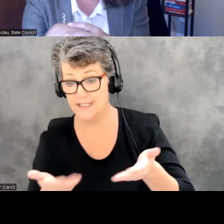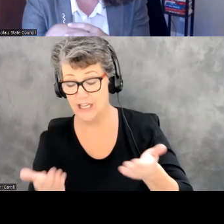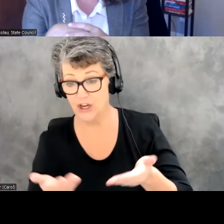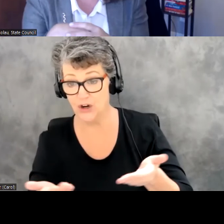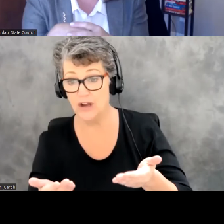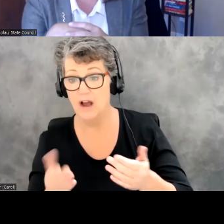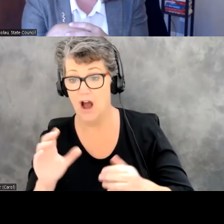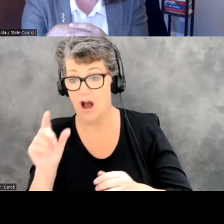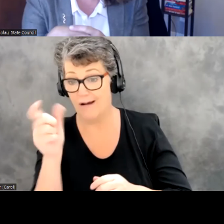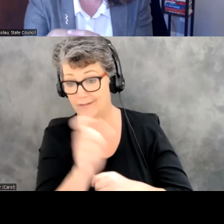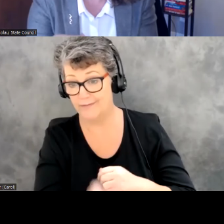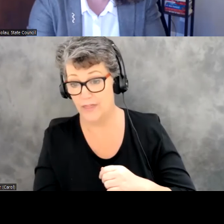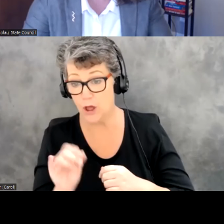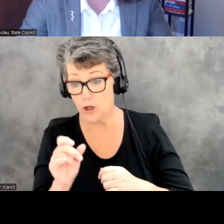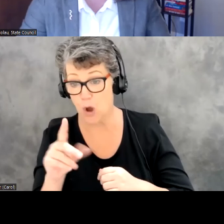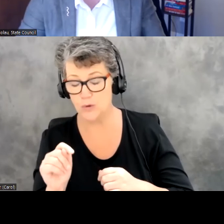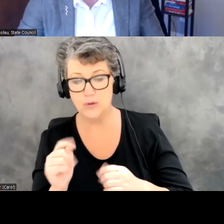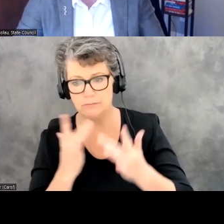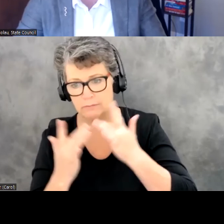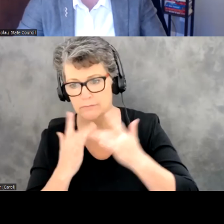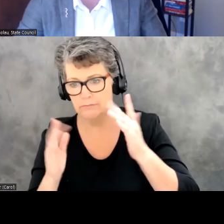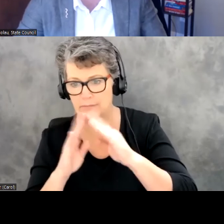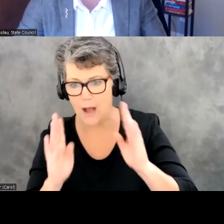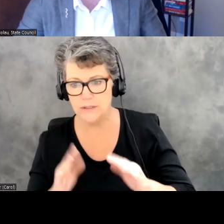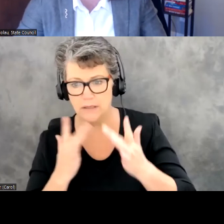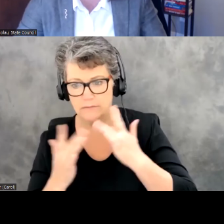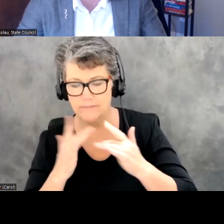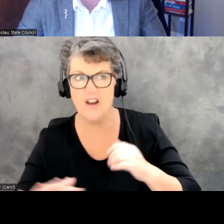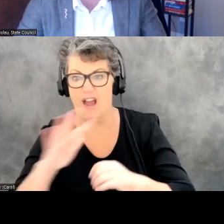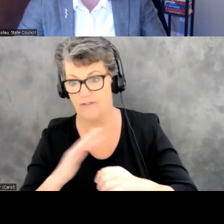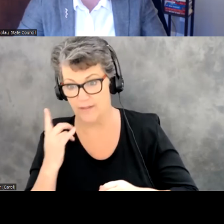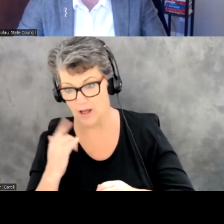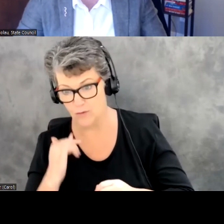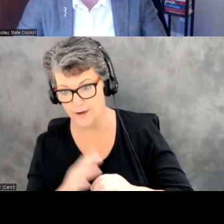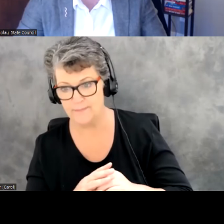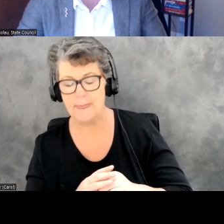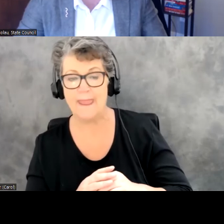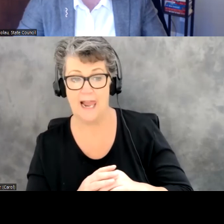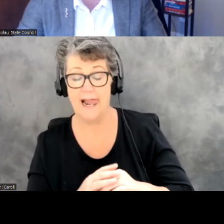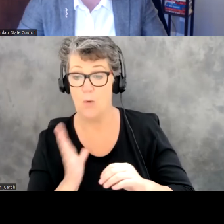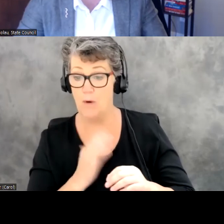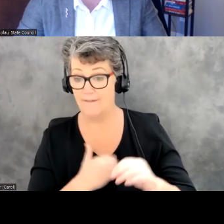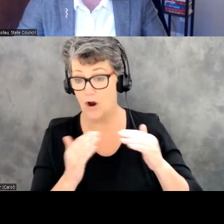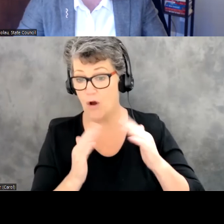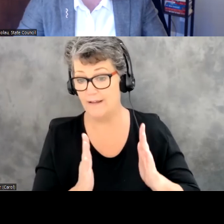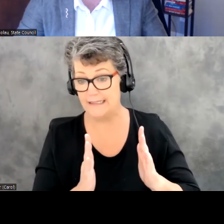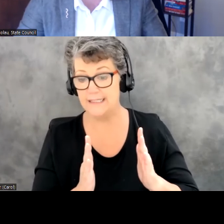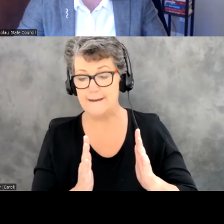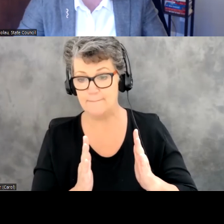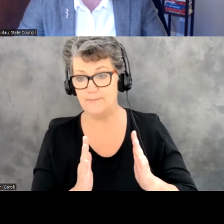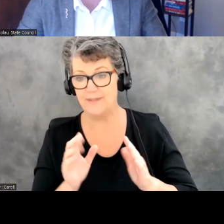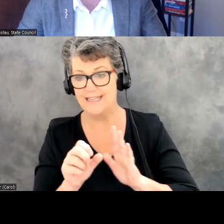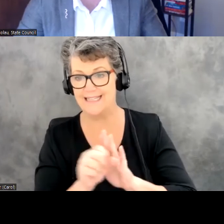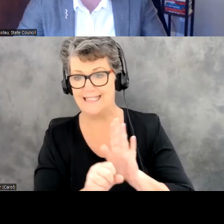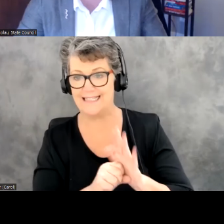the coast, housing is in very short supply in all areas of the state. One of our colleagues, the state